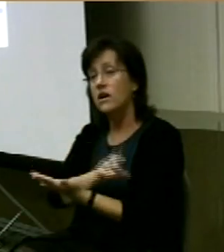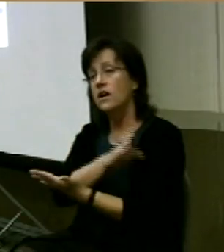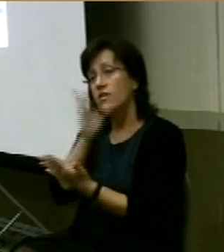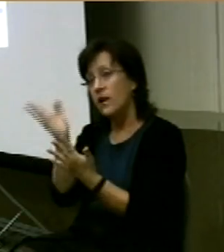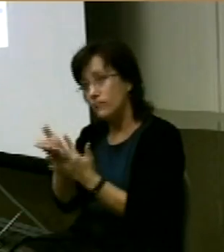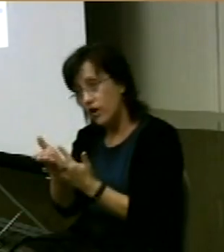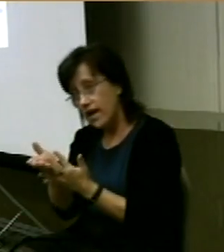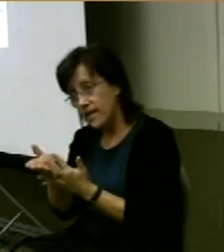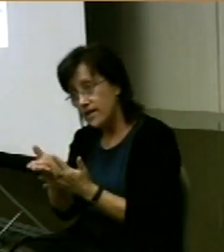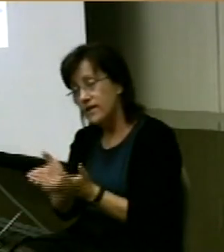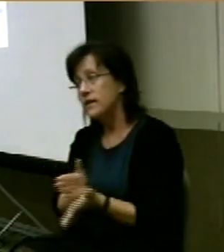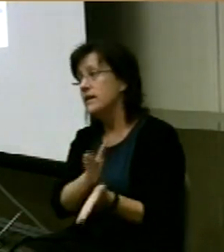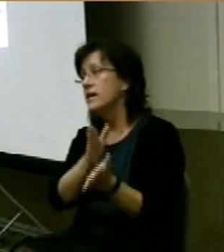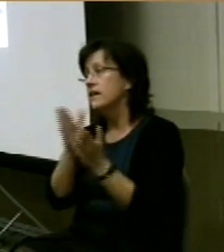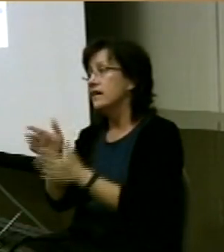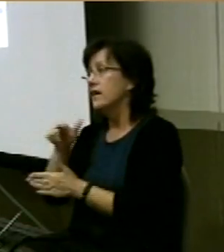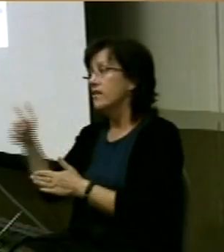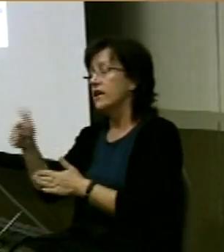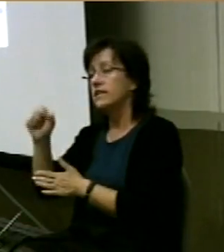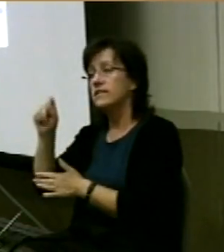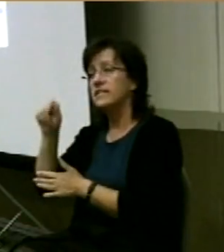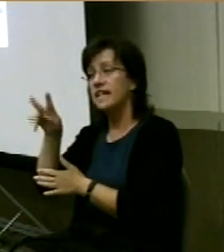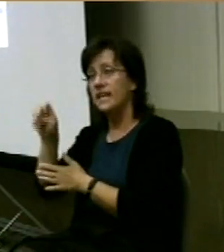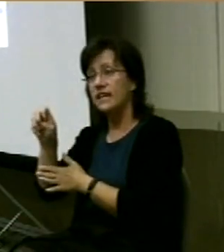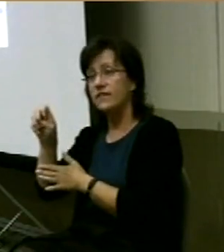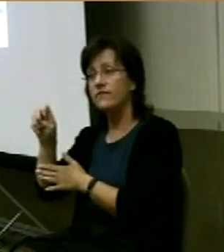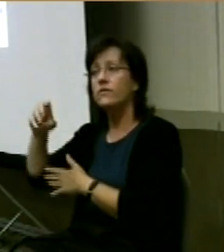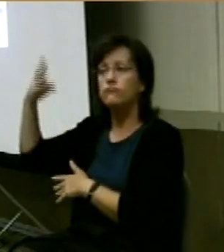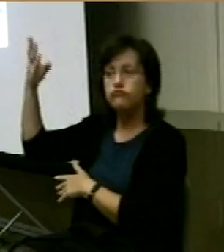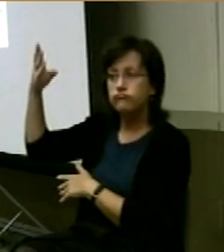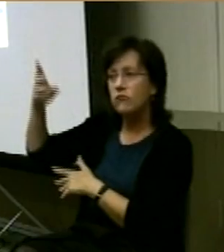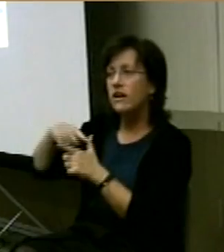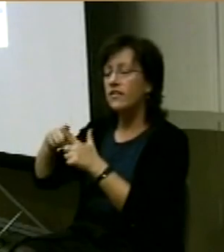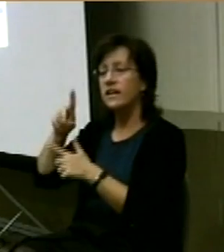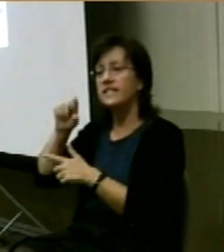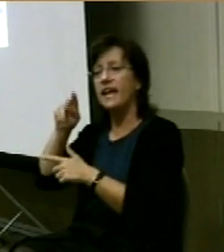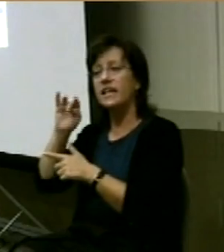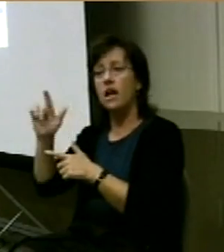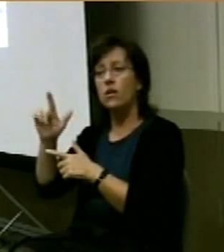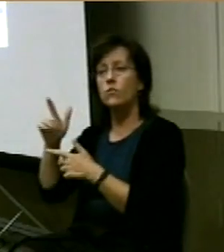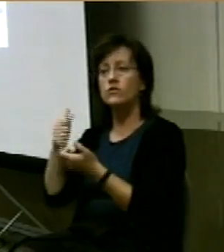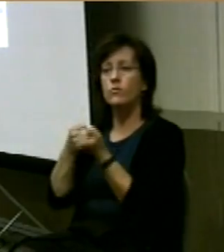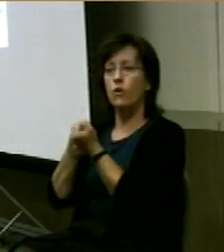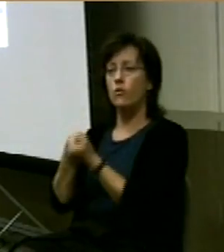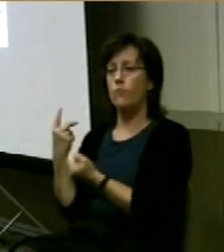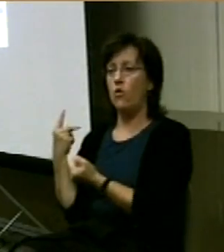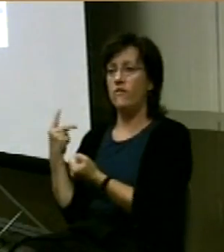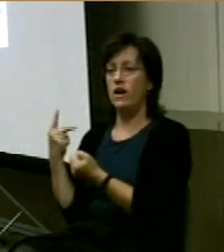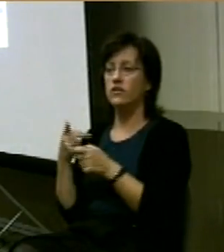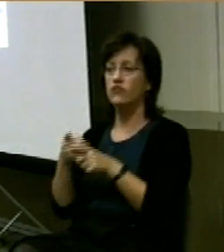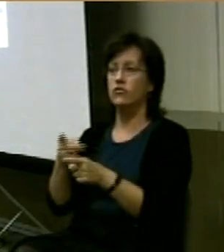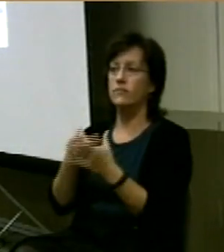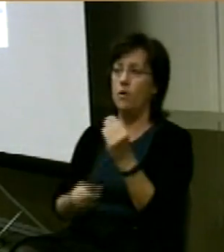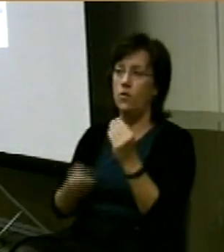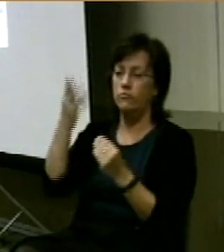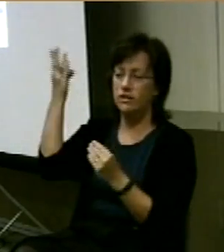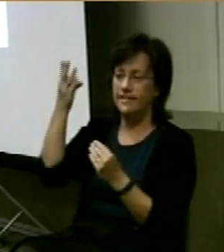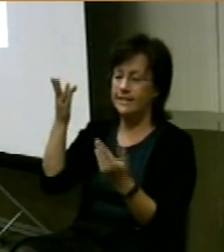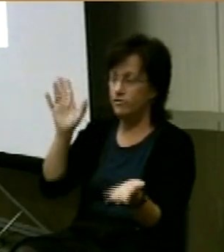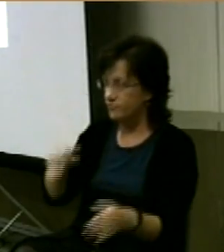After that, Steve is going to take over, and Daniel's going to sort of be supporting both of us throughout both